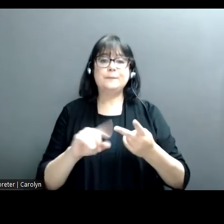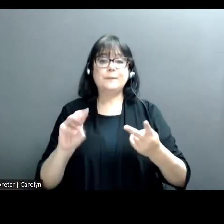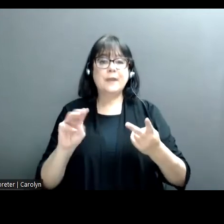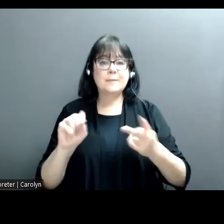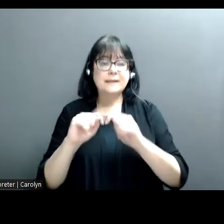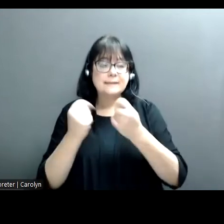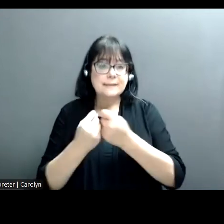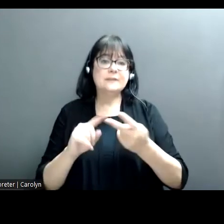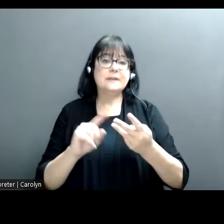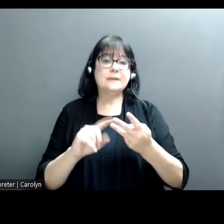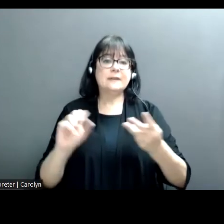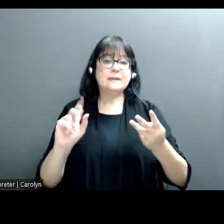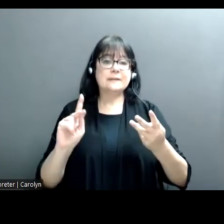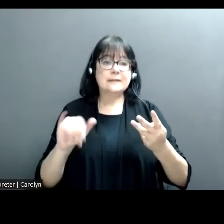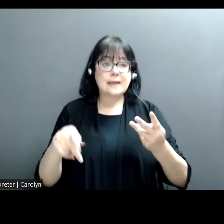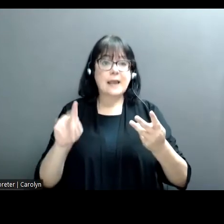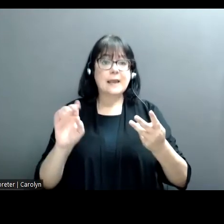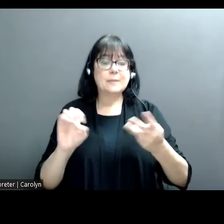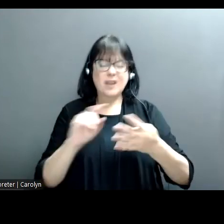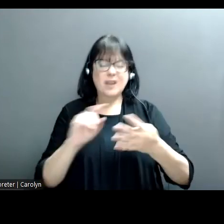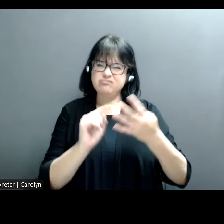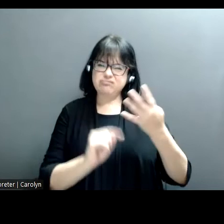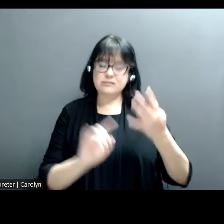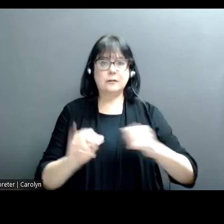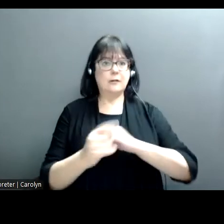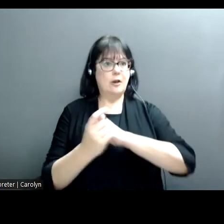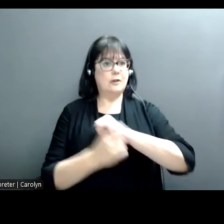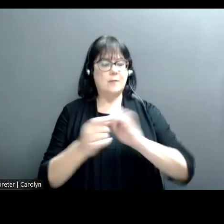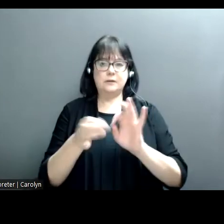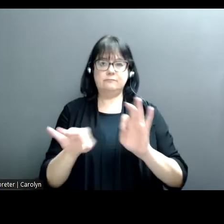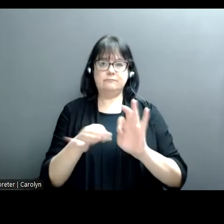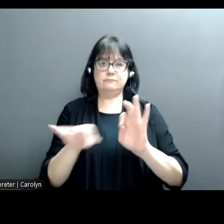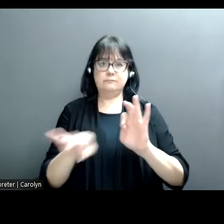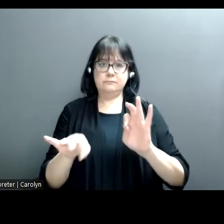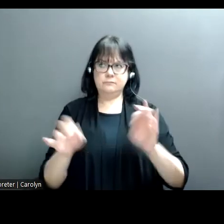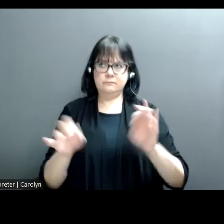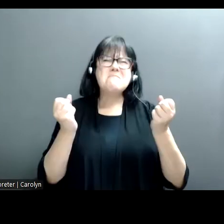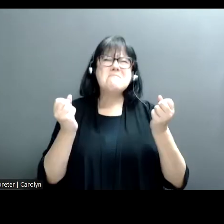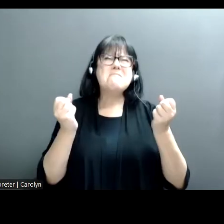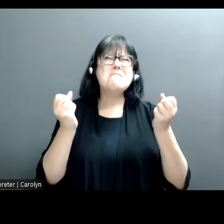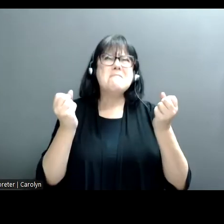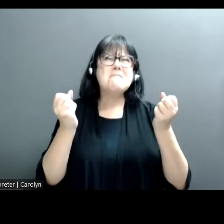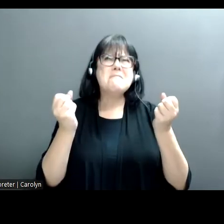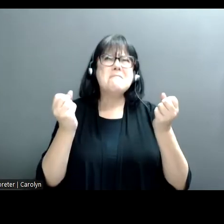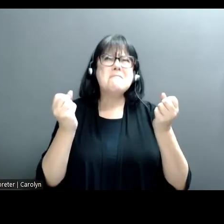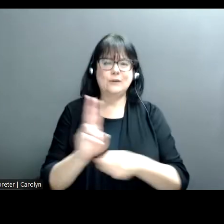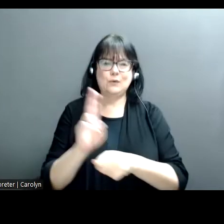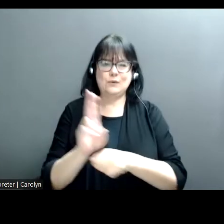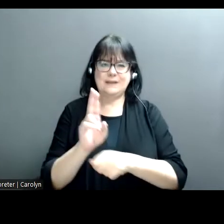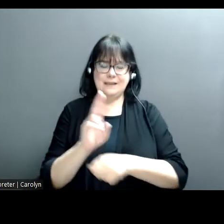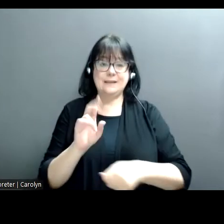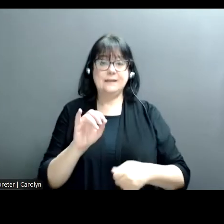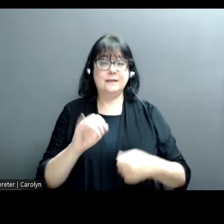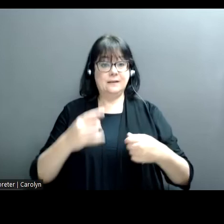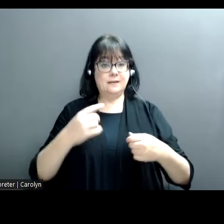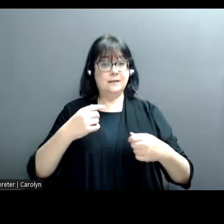offer are very, very widely used. And I have found so often my ability to get a